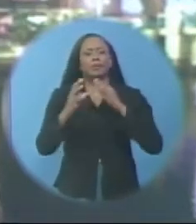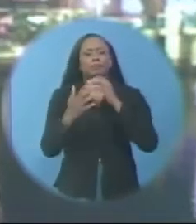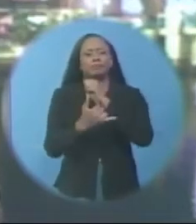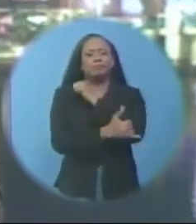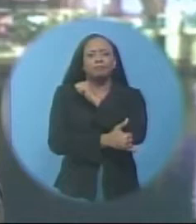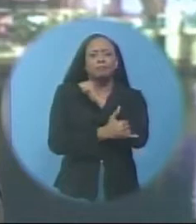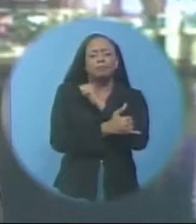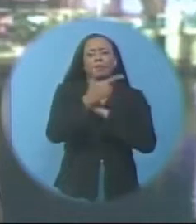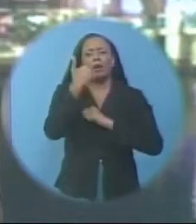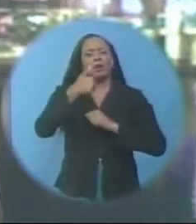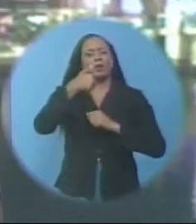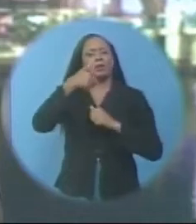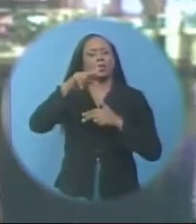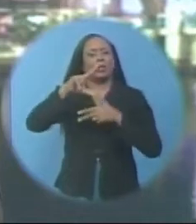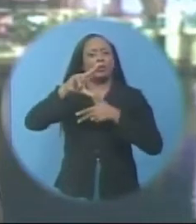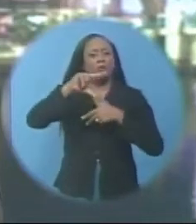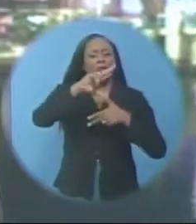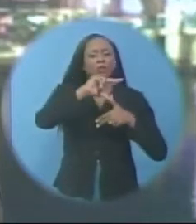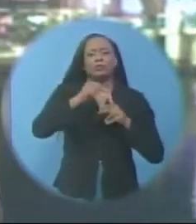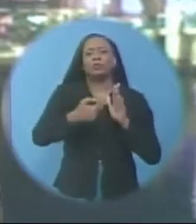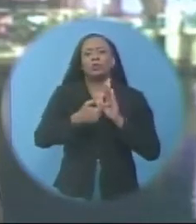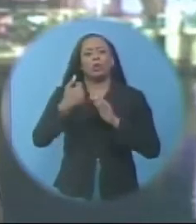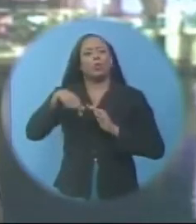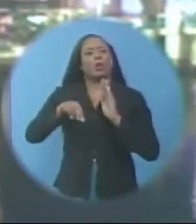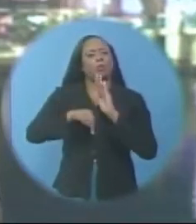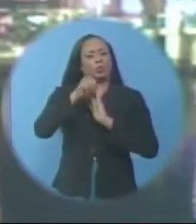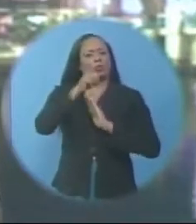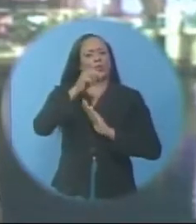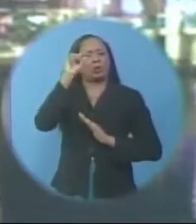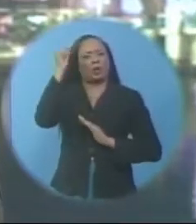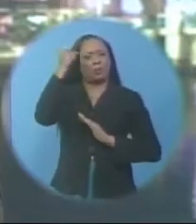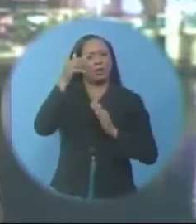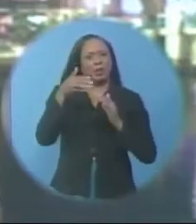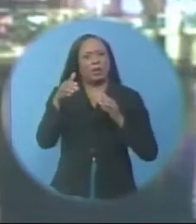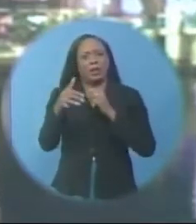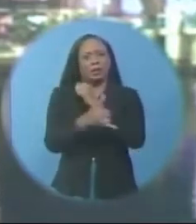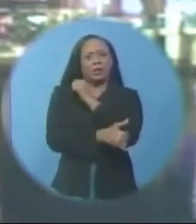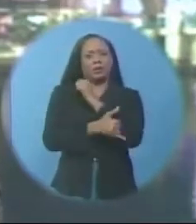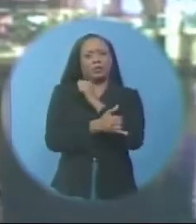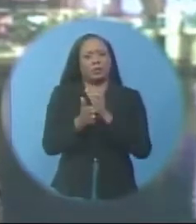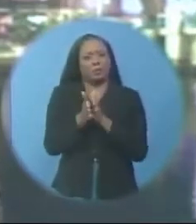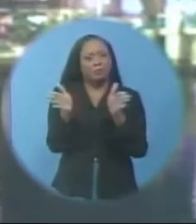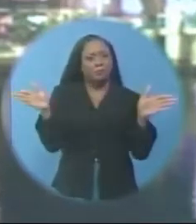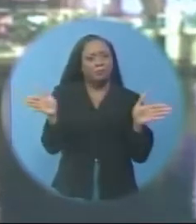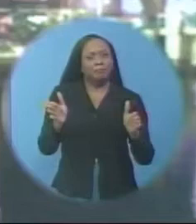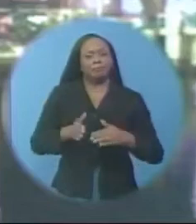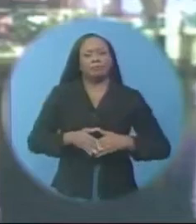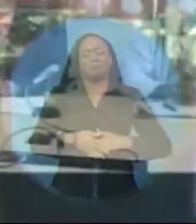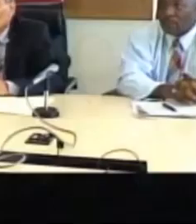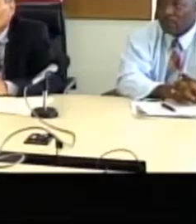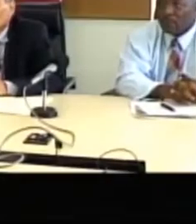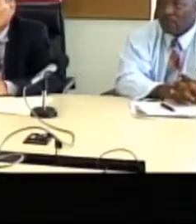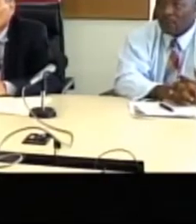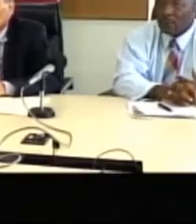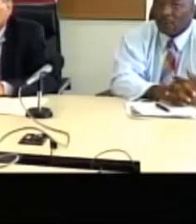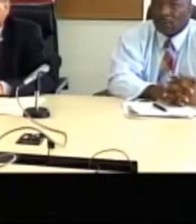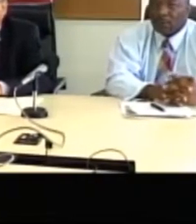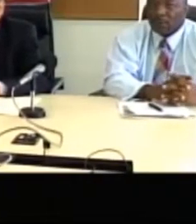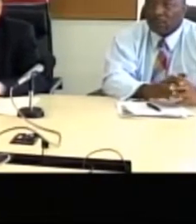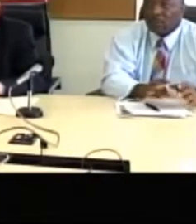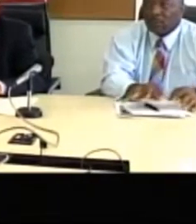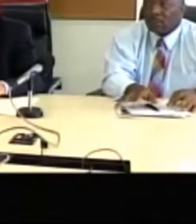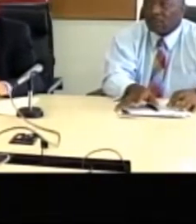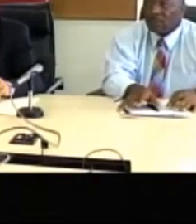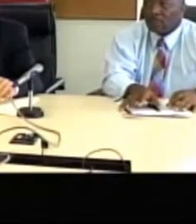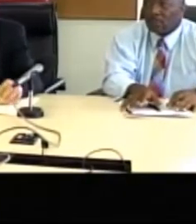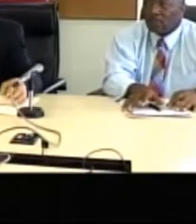Hurricane Irma shows the maturity of government and, by extension, the country. He made the remark today as the Barbados Red